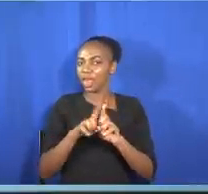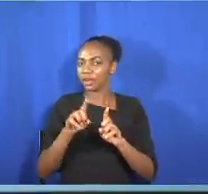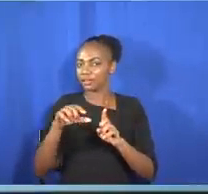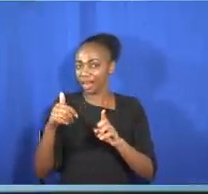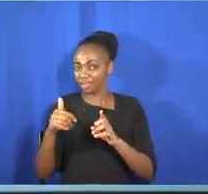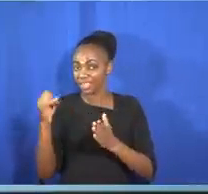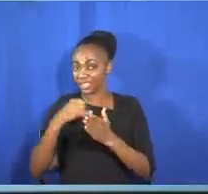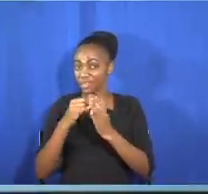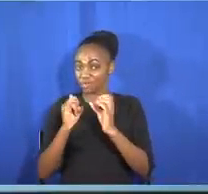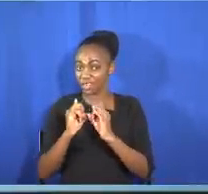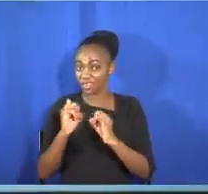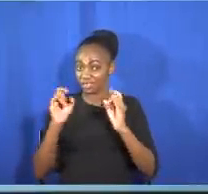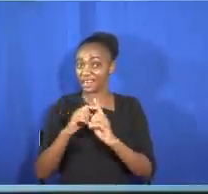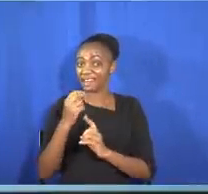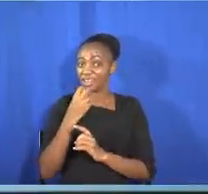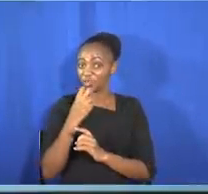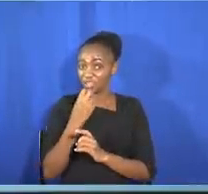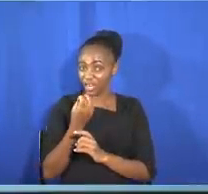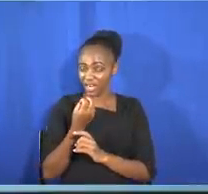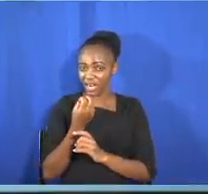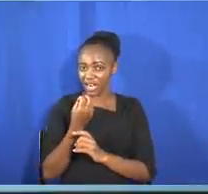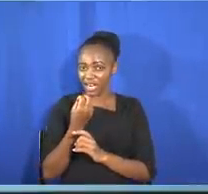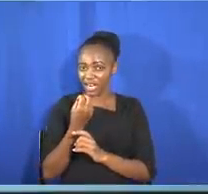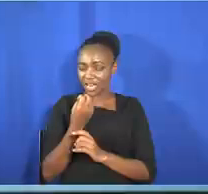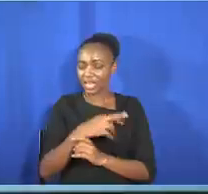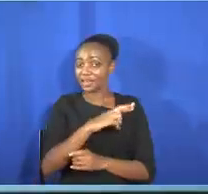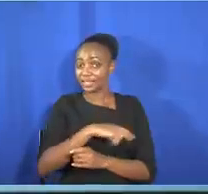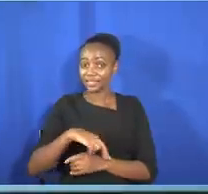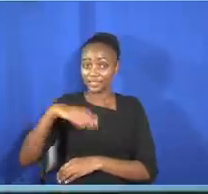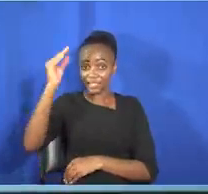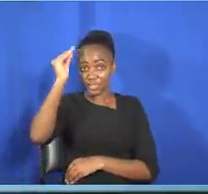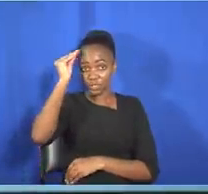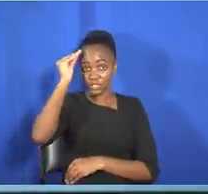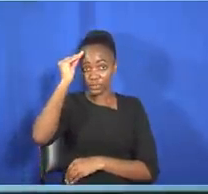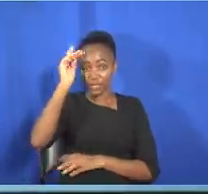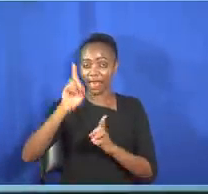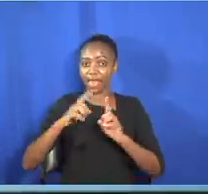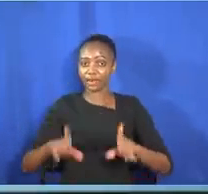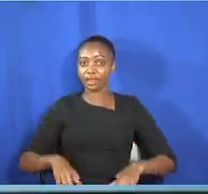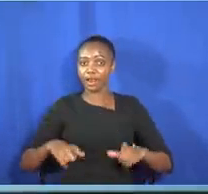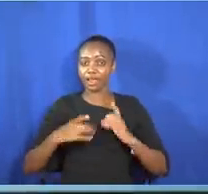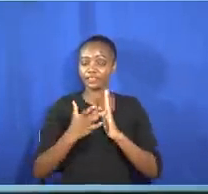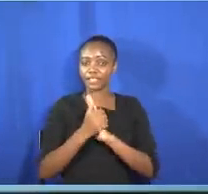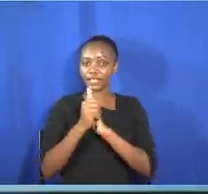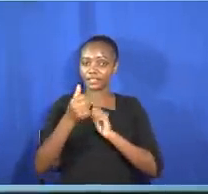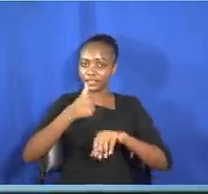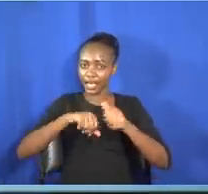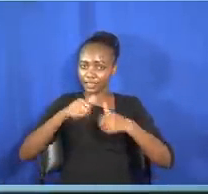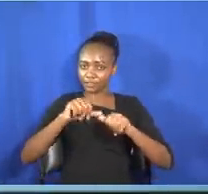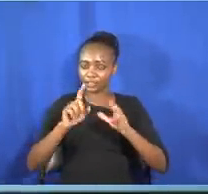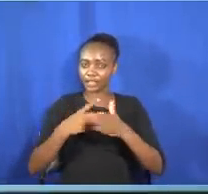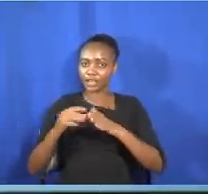activities, environmental activities, hygiene and nutrition, religious education and life